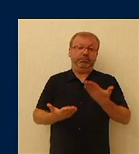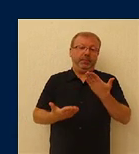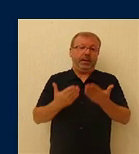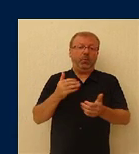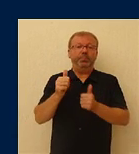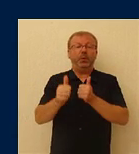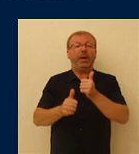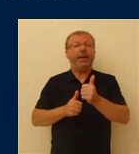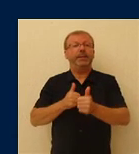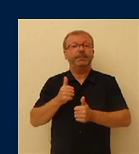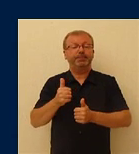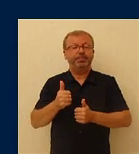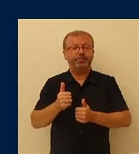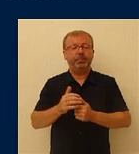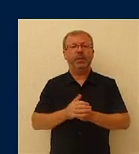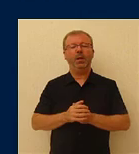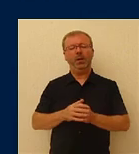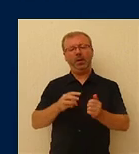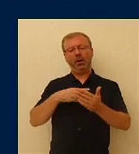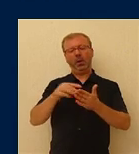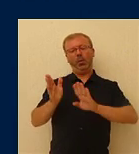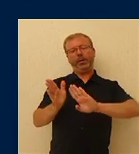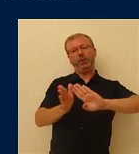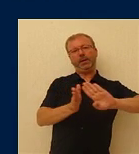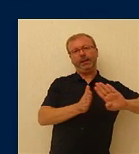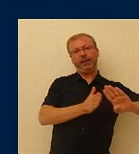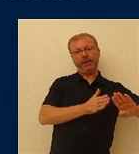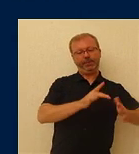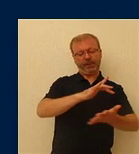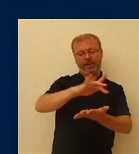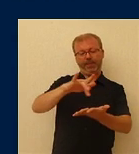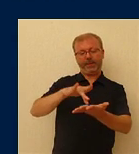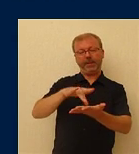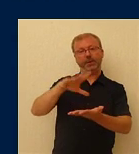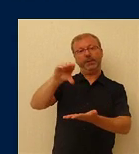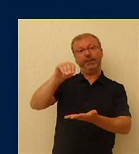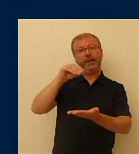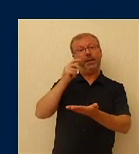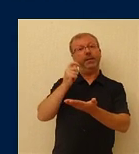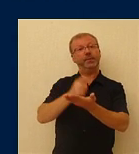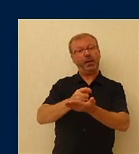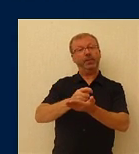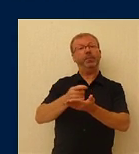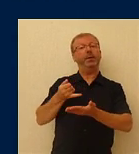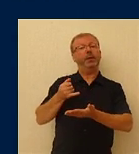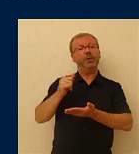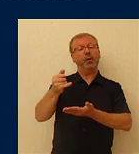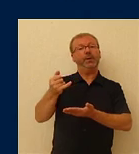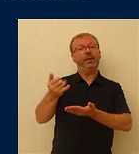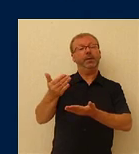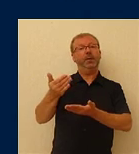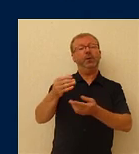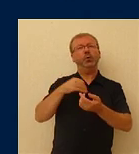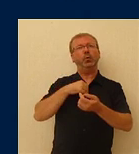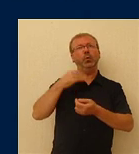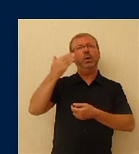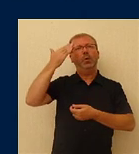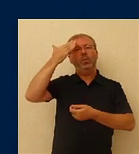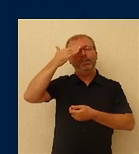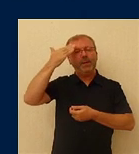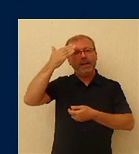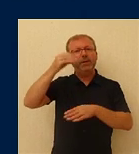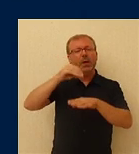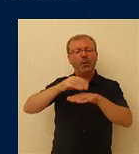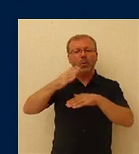When you leave the center, take time on your journey back to reflect on what has happened in the